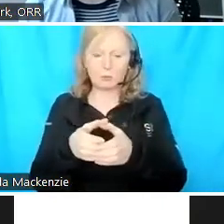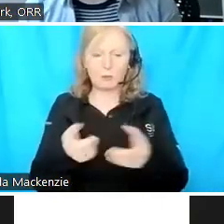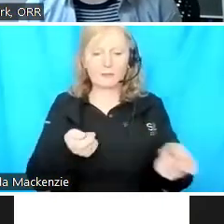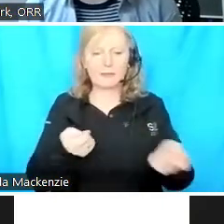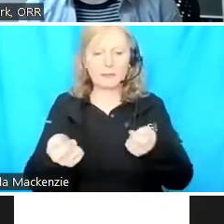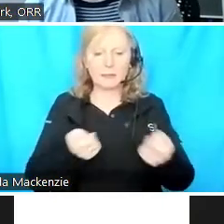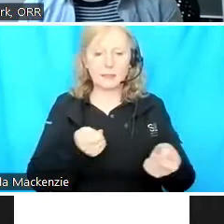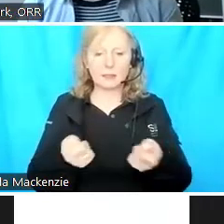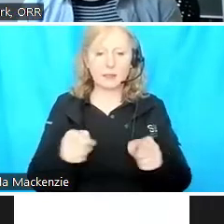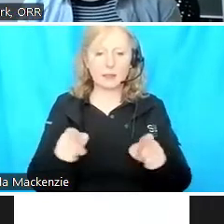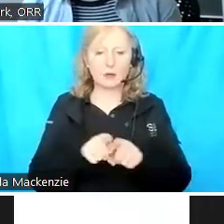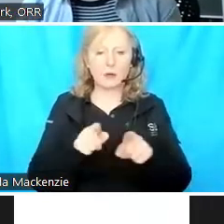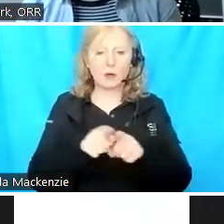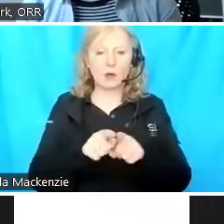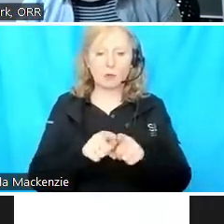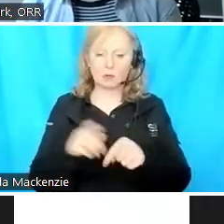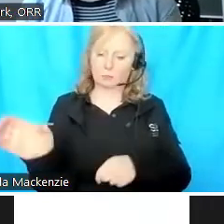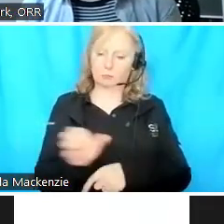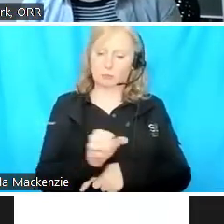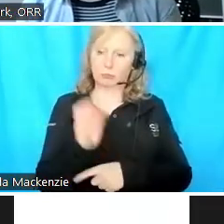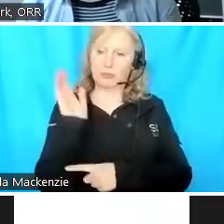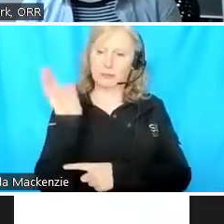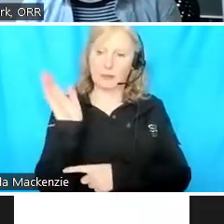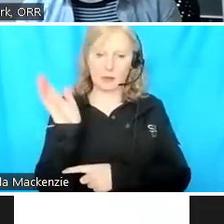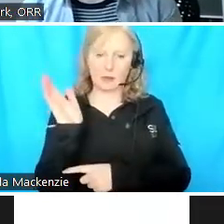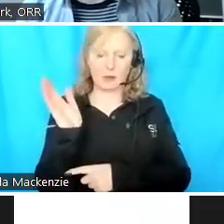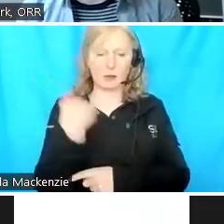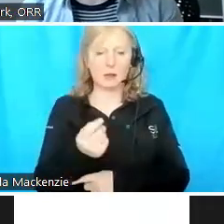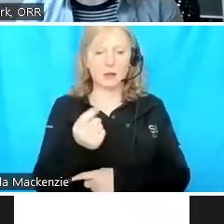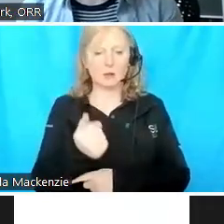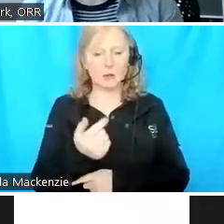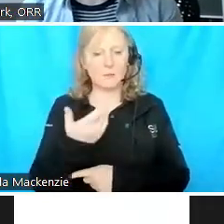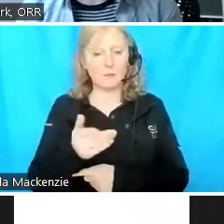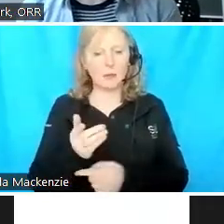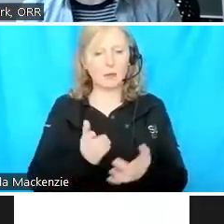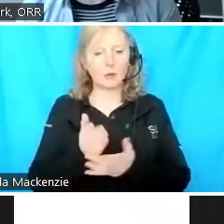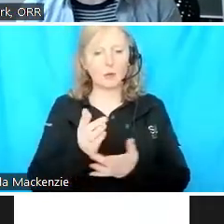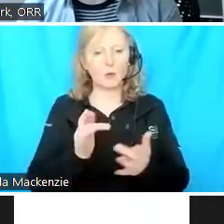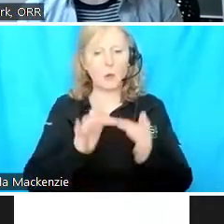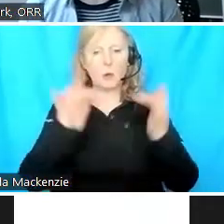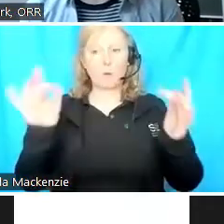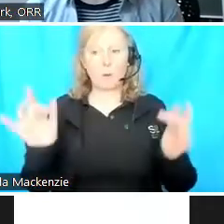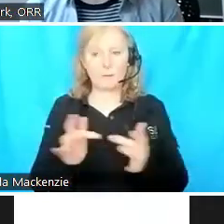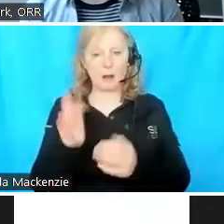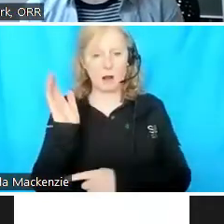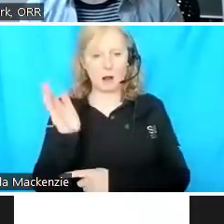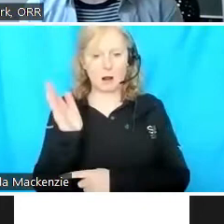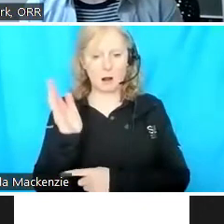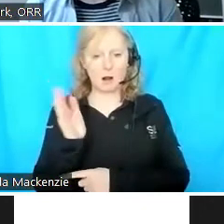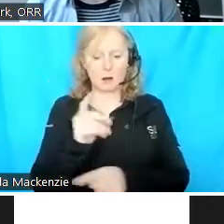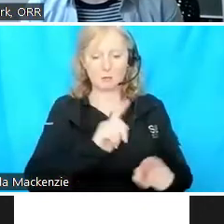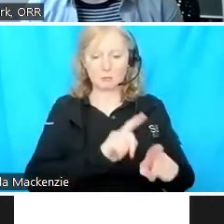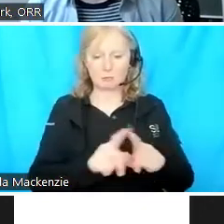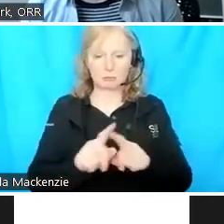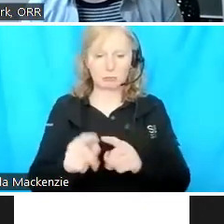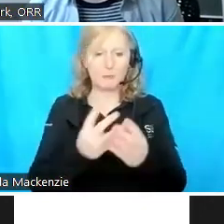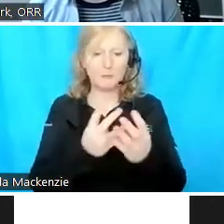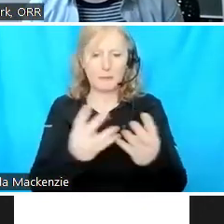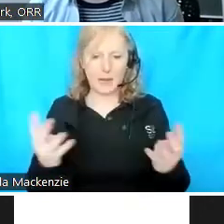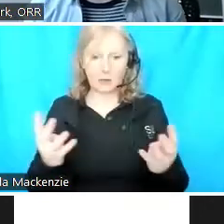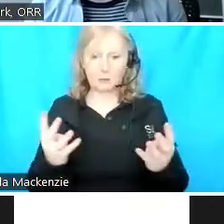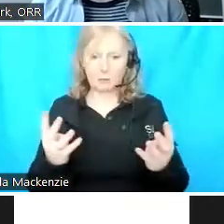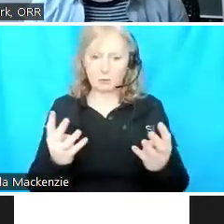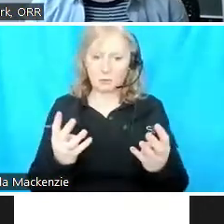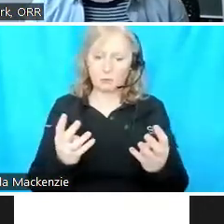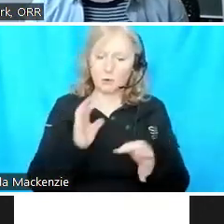a disability. Some operators held webinars with panel members who have a range of disabilities, answering